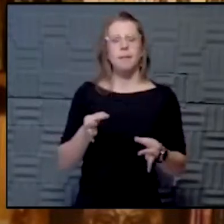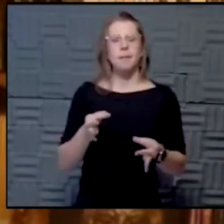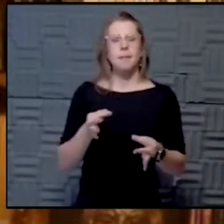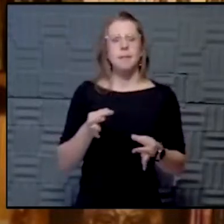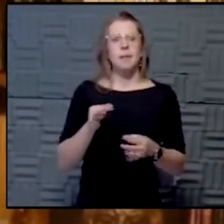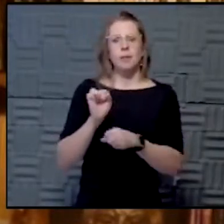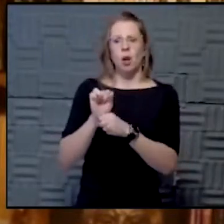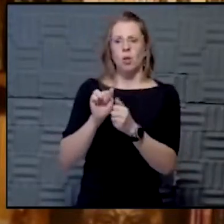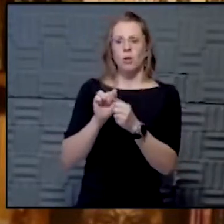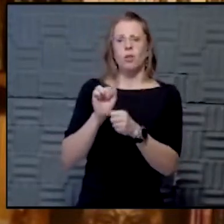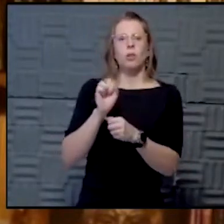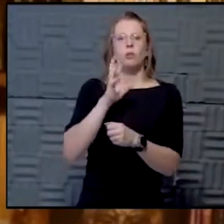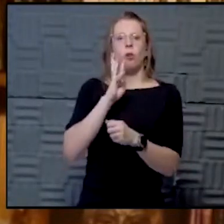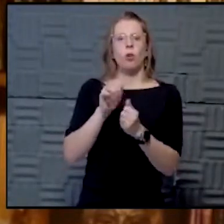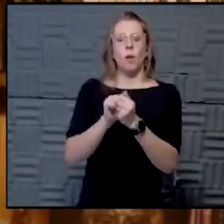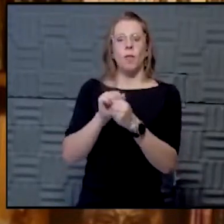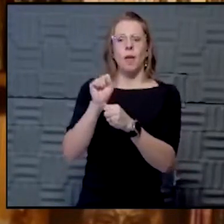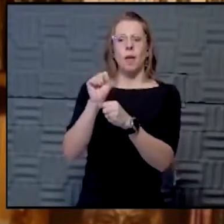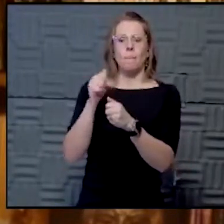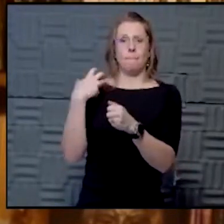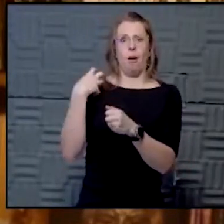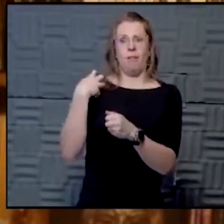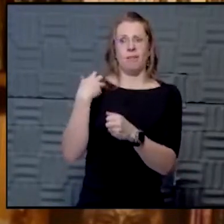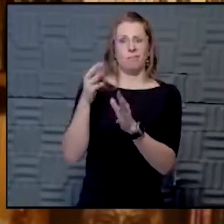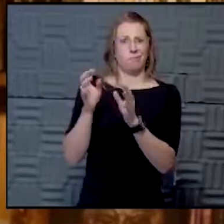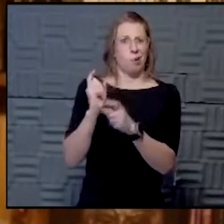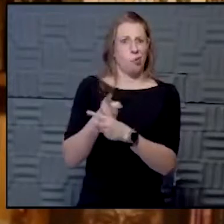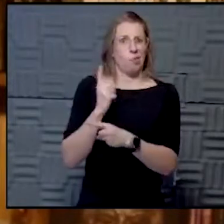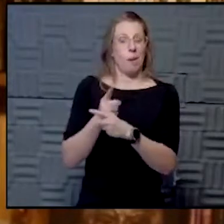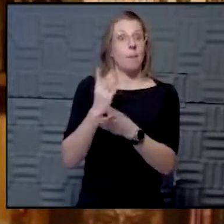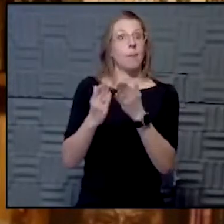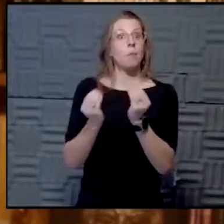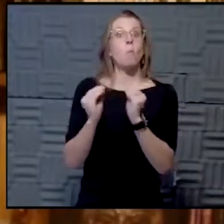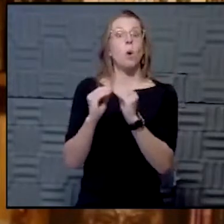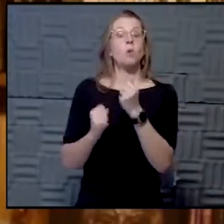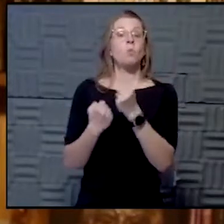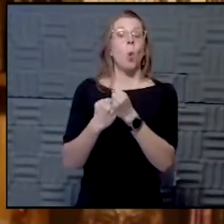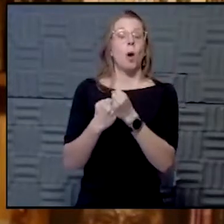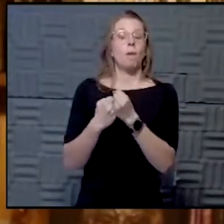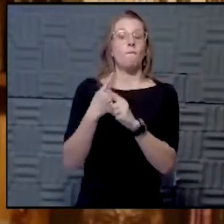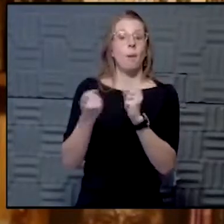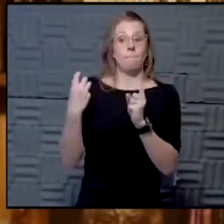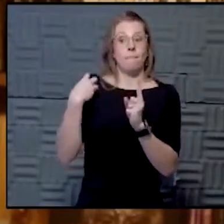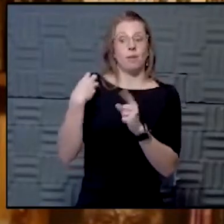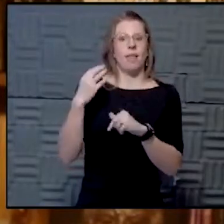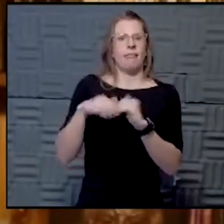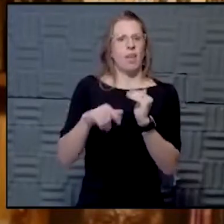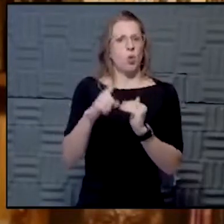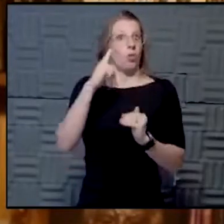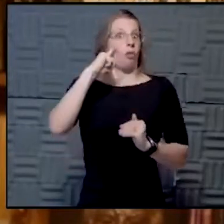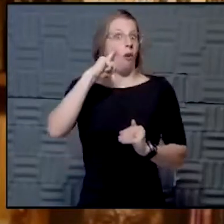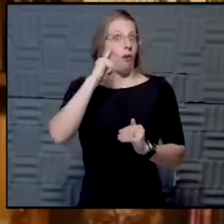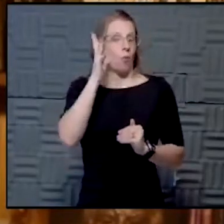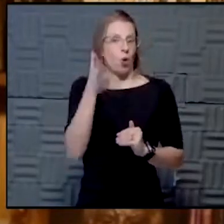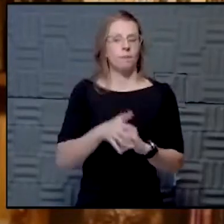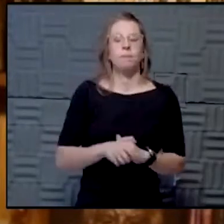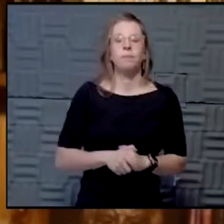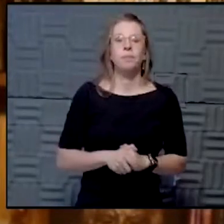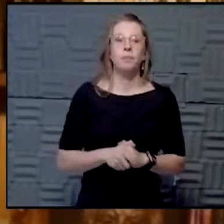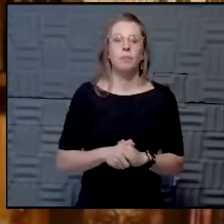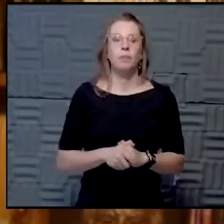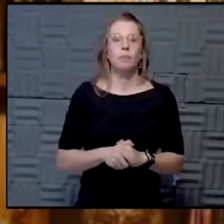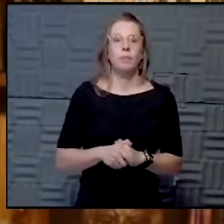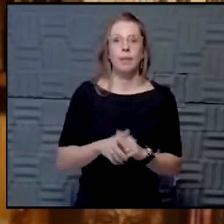employer might be appropriate. Like that maybe you'll get more support from your employers than you thought you might. And at the same time,